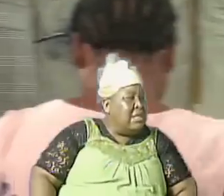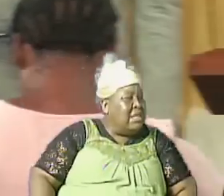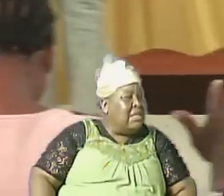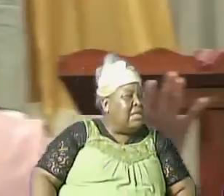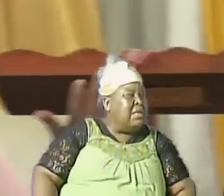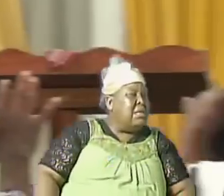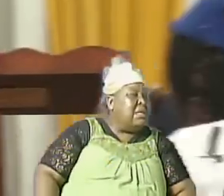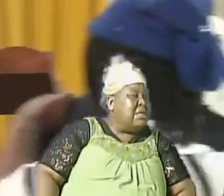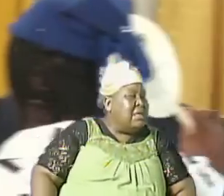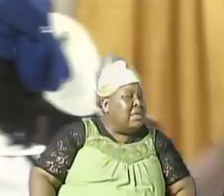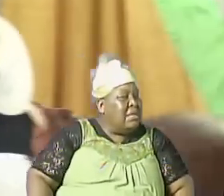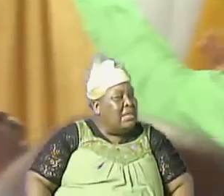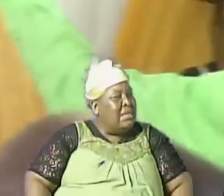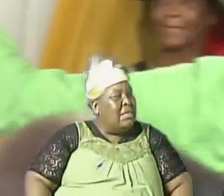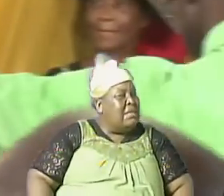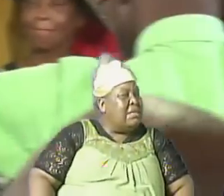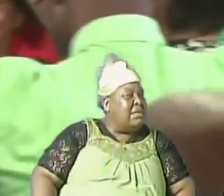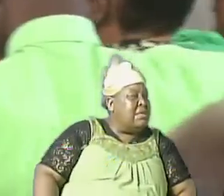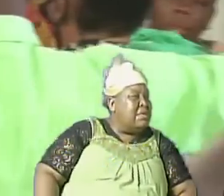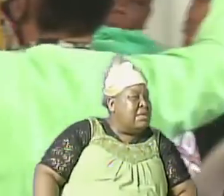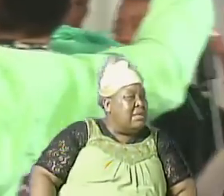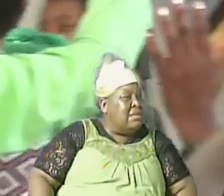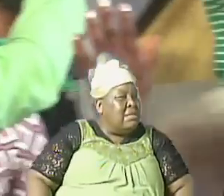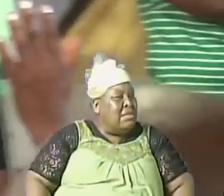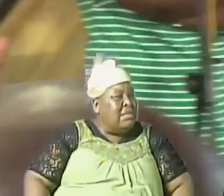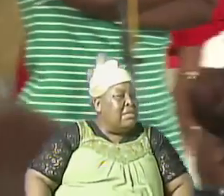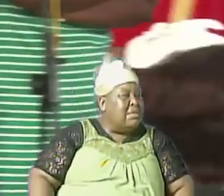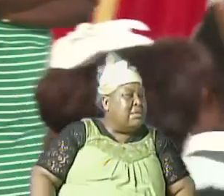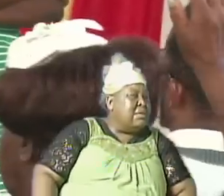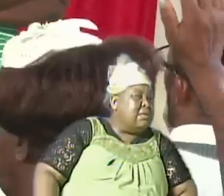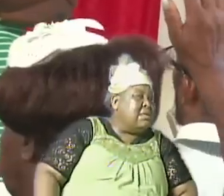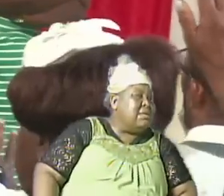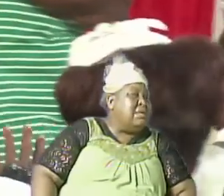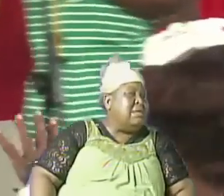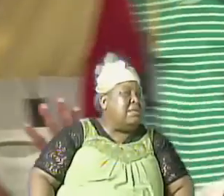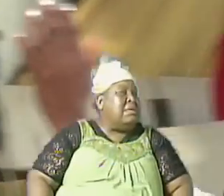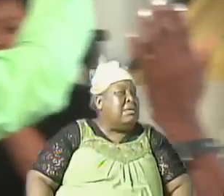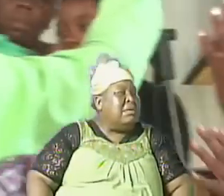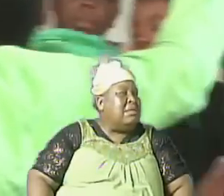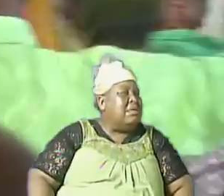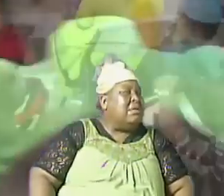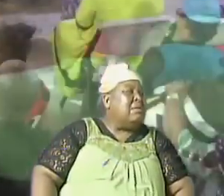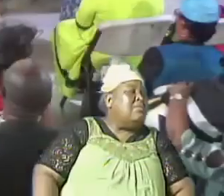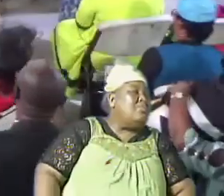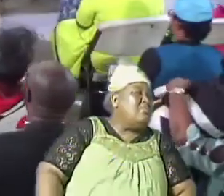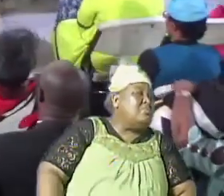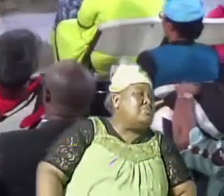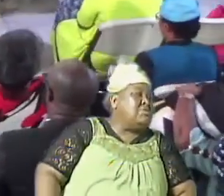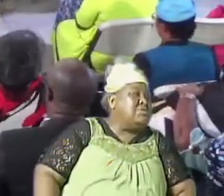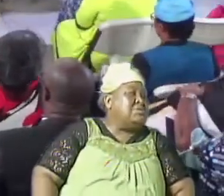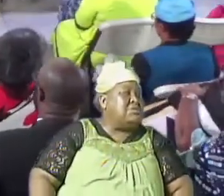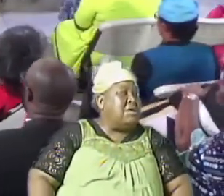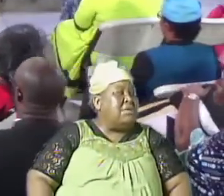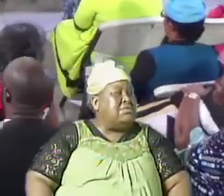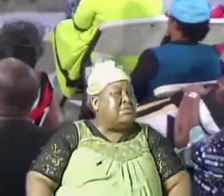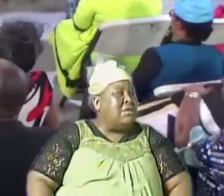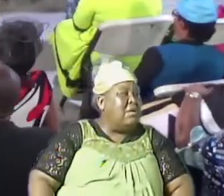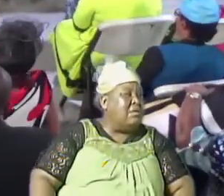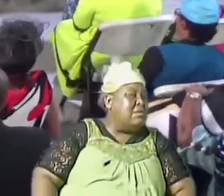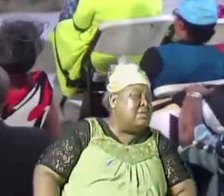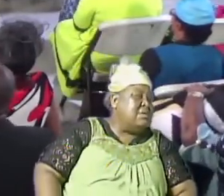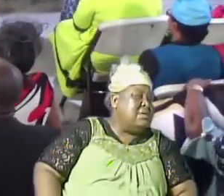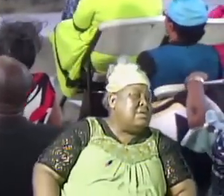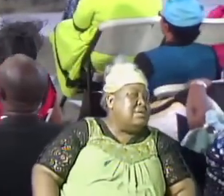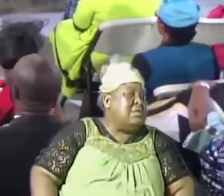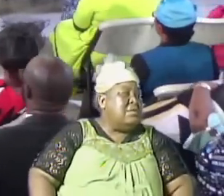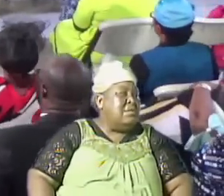him. Lord, prophesy in his spirit. Declare over him the word of